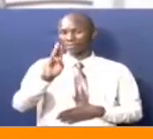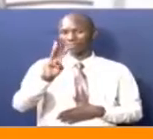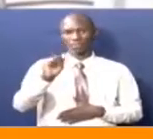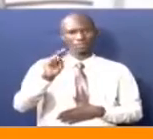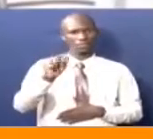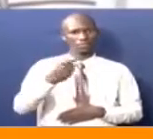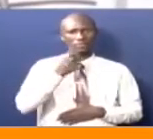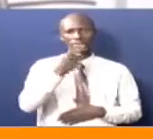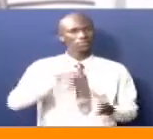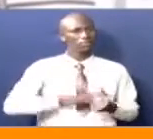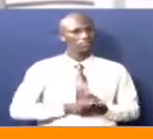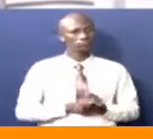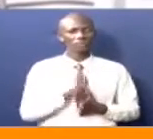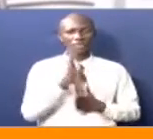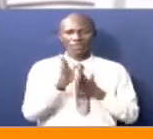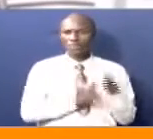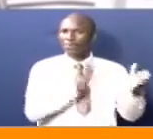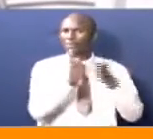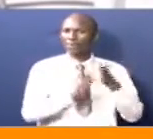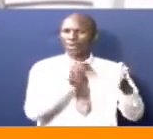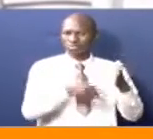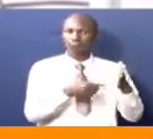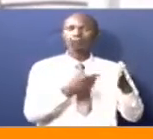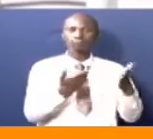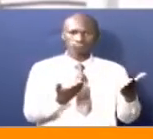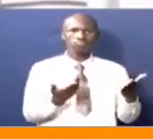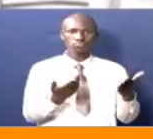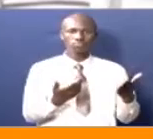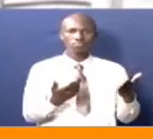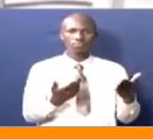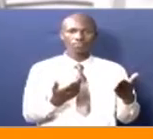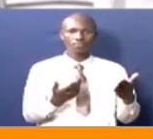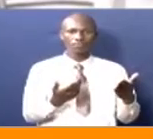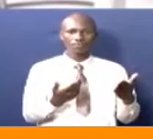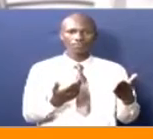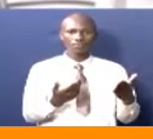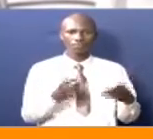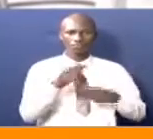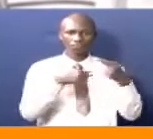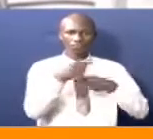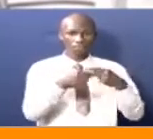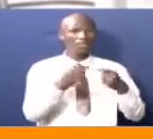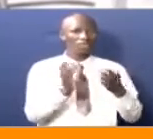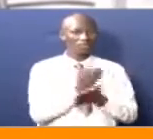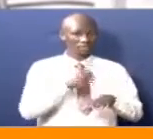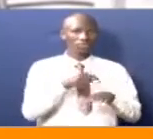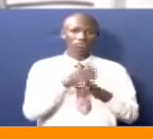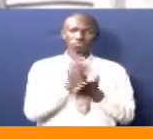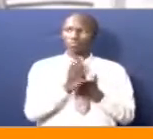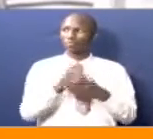you that the preparations for this DEFCON 7 has been going on for quite a while. It